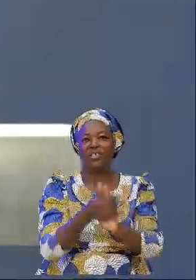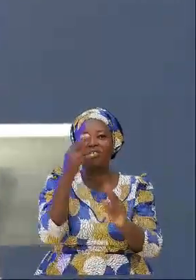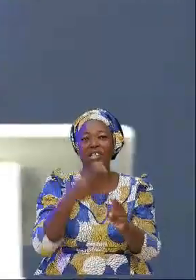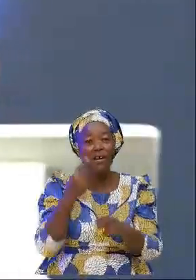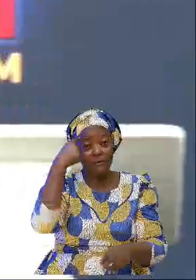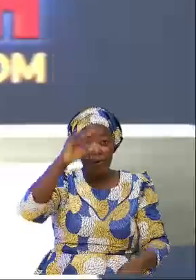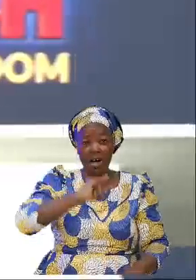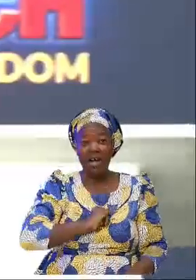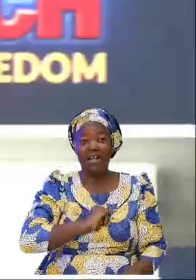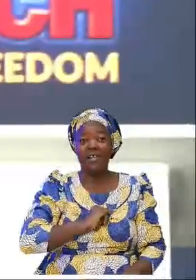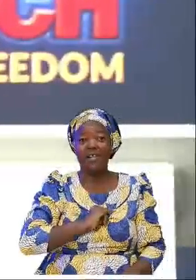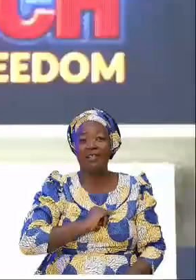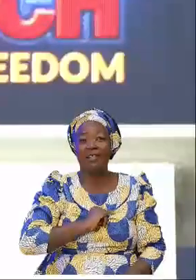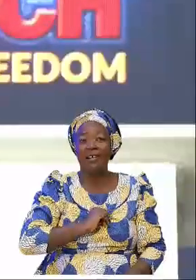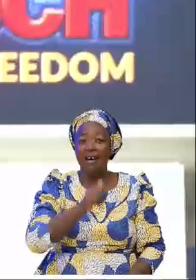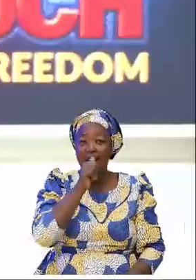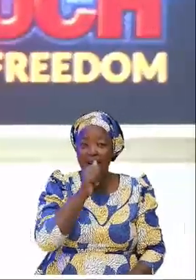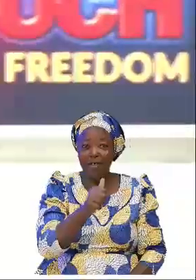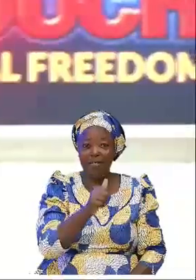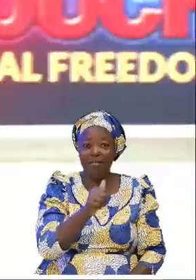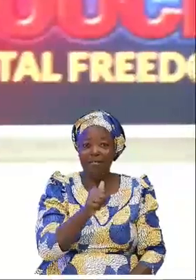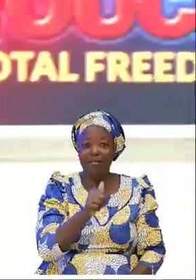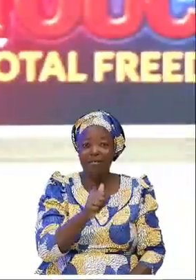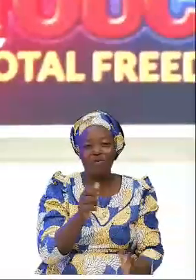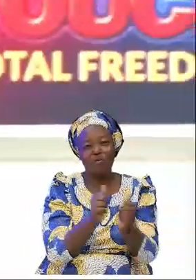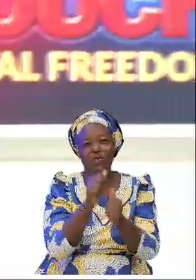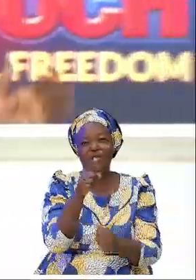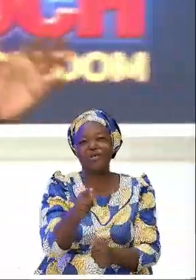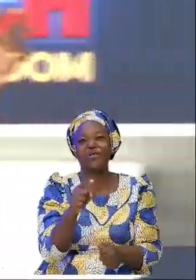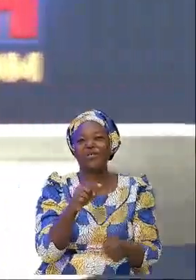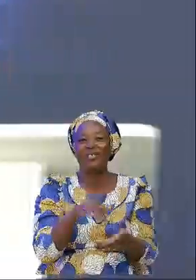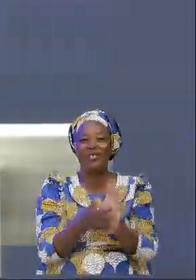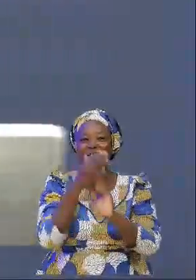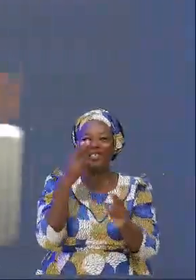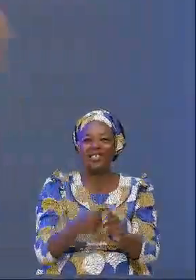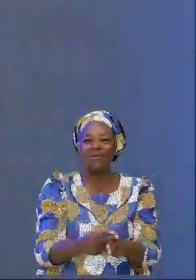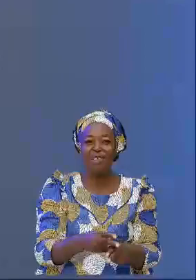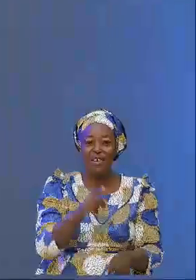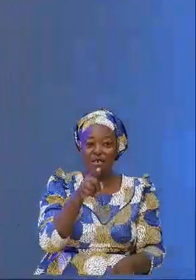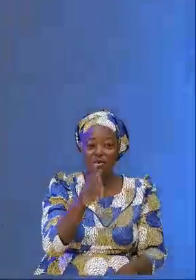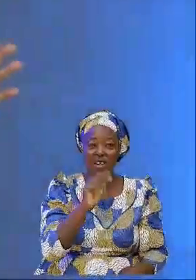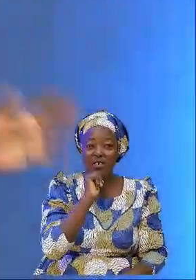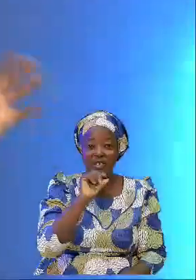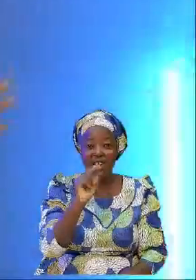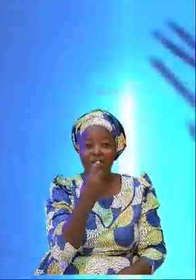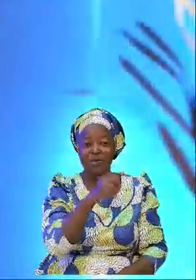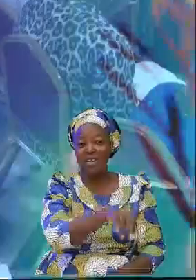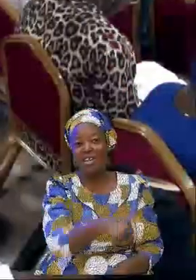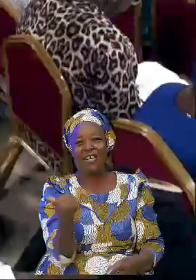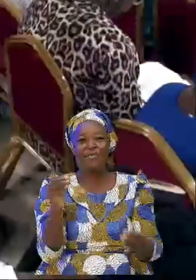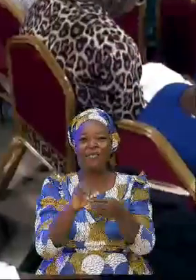but they shall not prevail against thee, for I am with